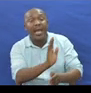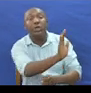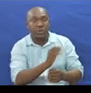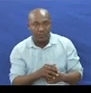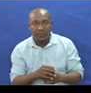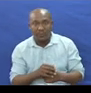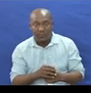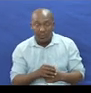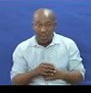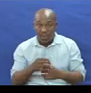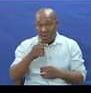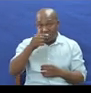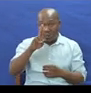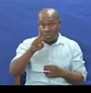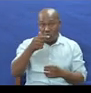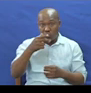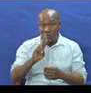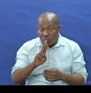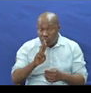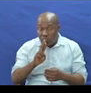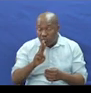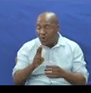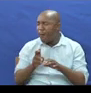Tutu started to chase the rat.